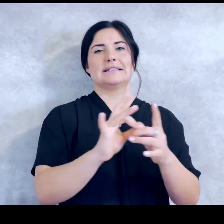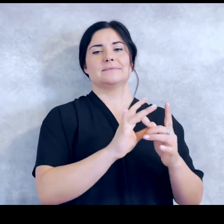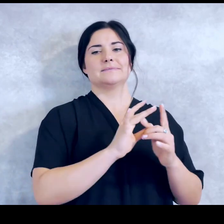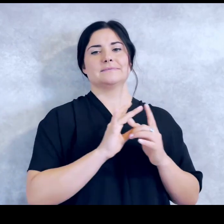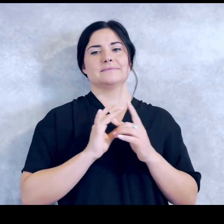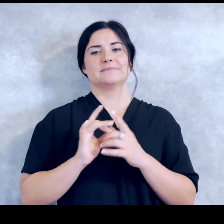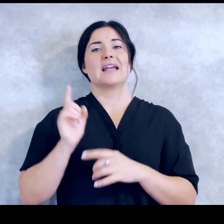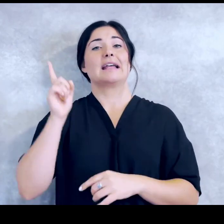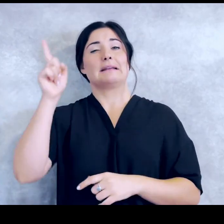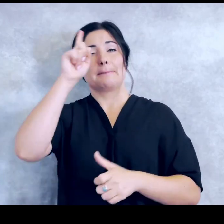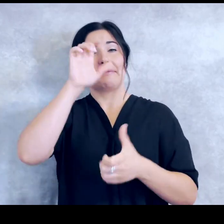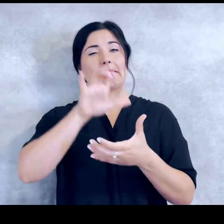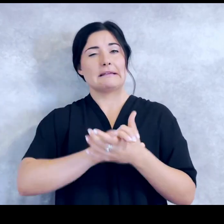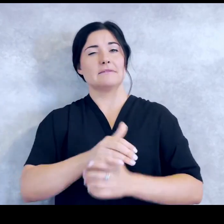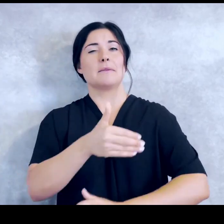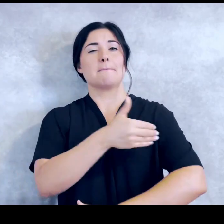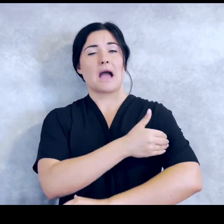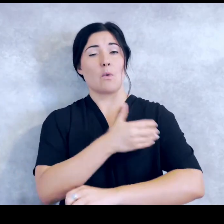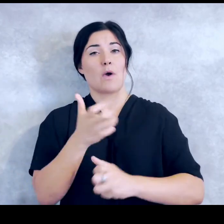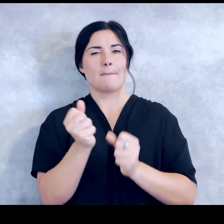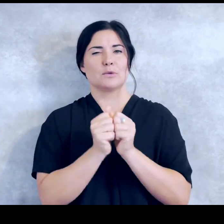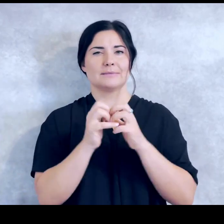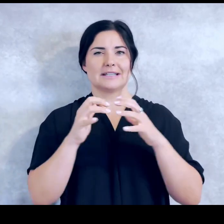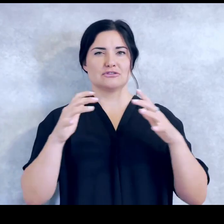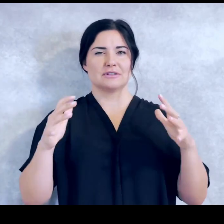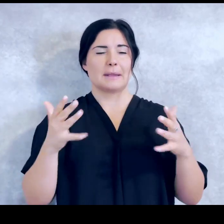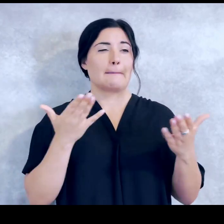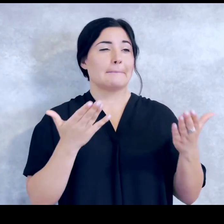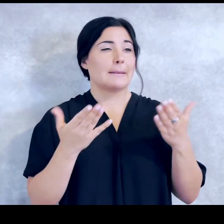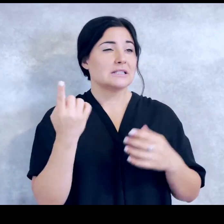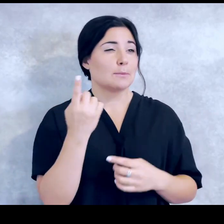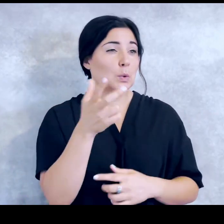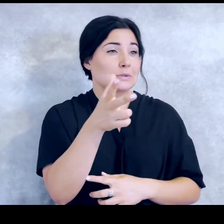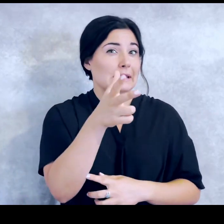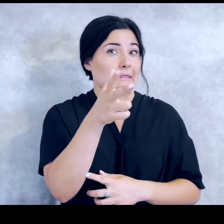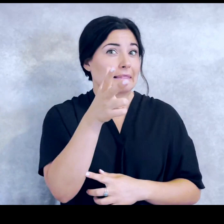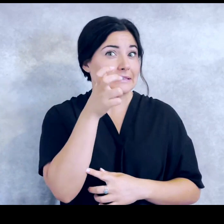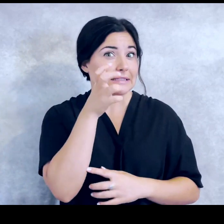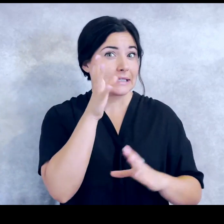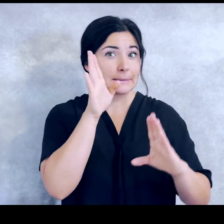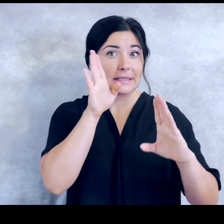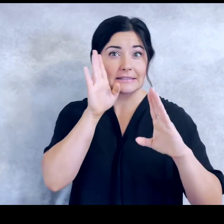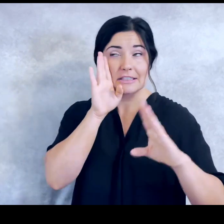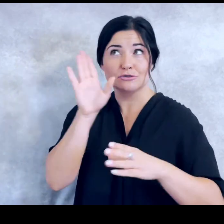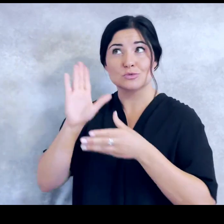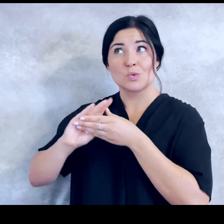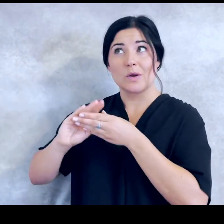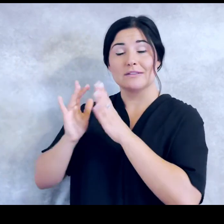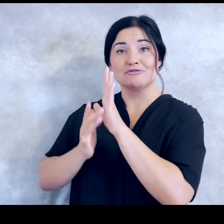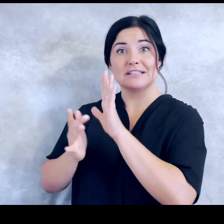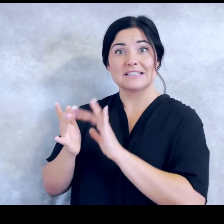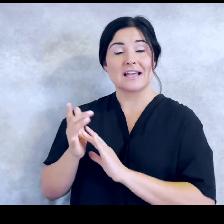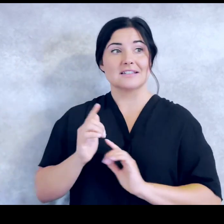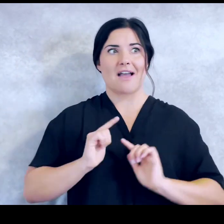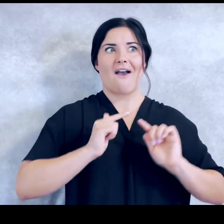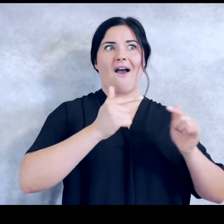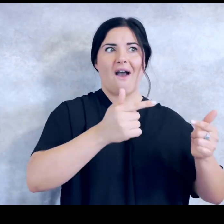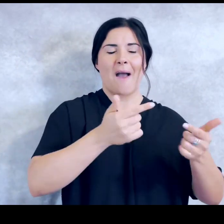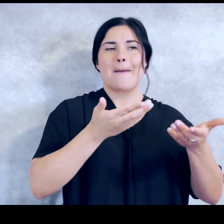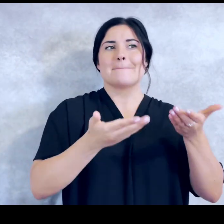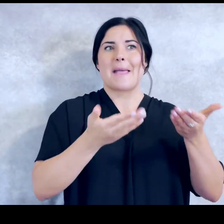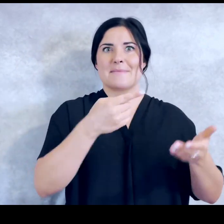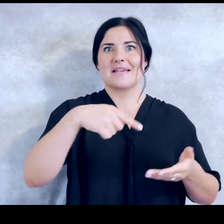unity. And he believed in the power of multiplication, that maybe somebody would hear the story of